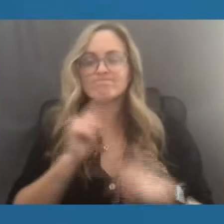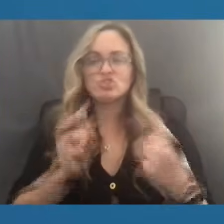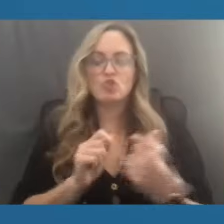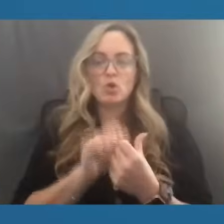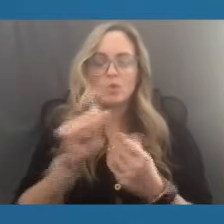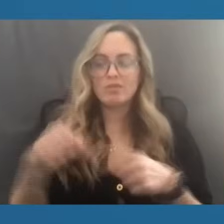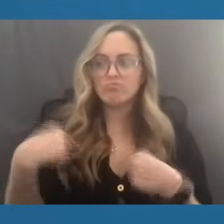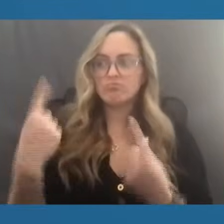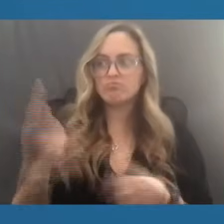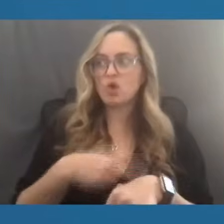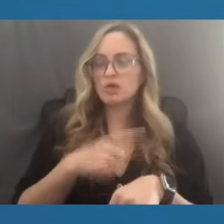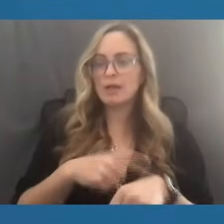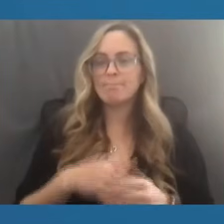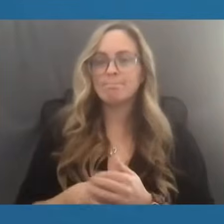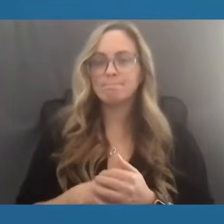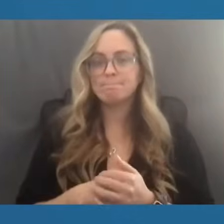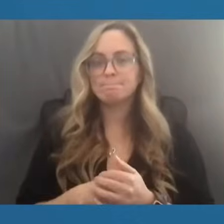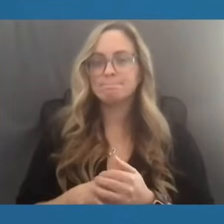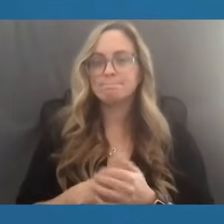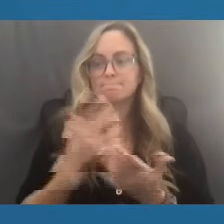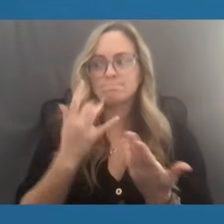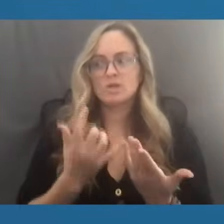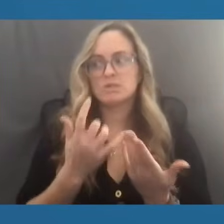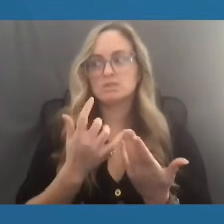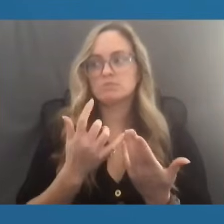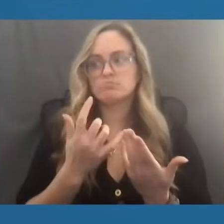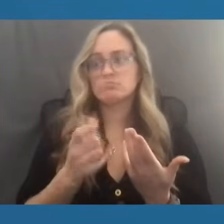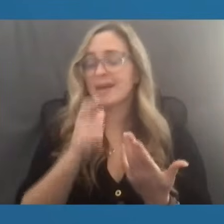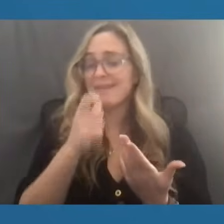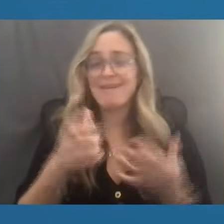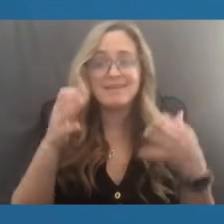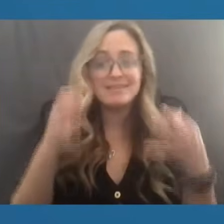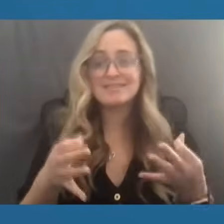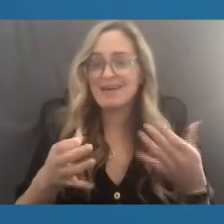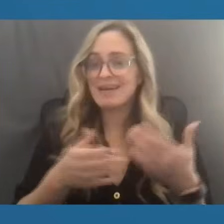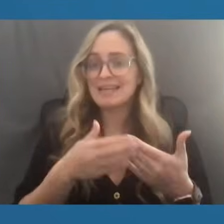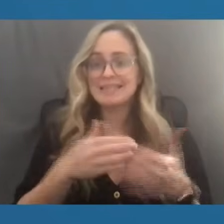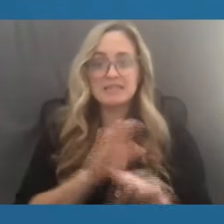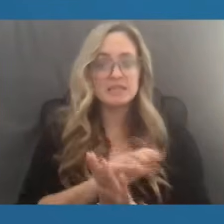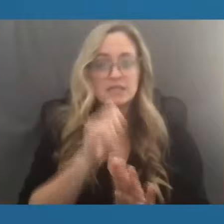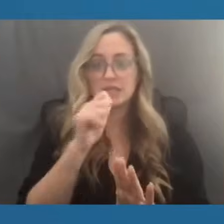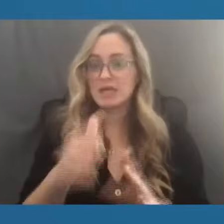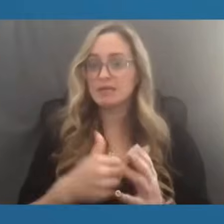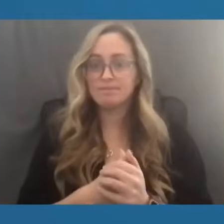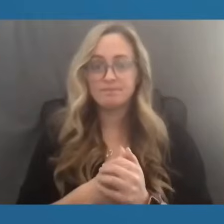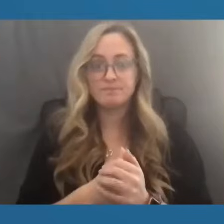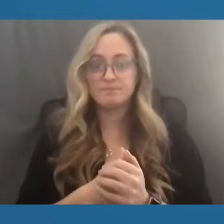because I want you to know I did not arrive at this lightly.